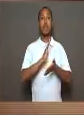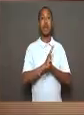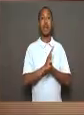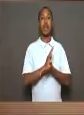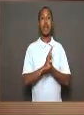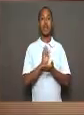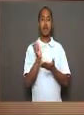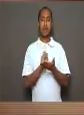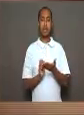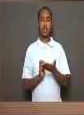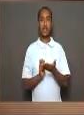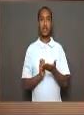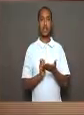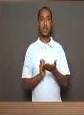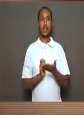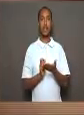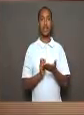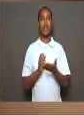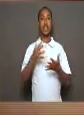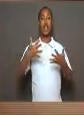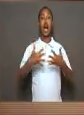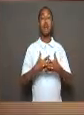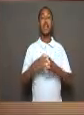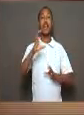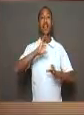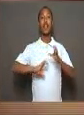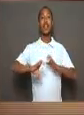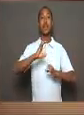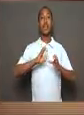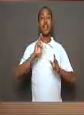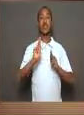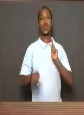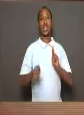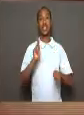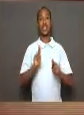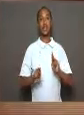published in the Journal of the American Chemical Society.